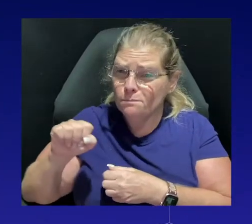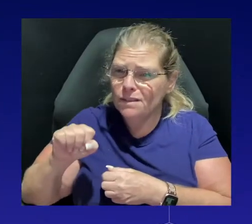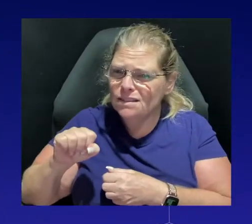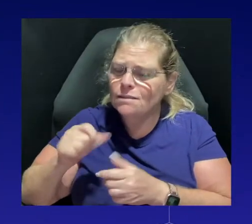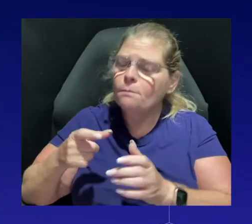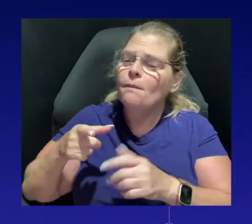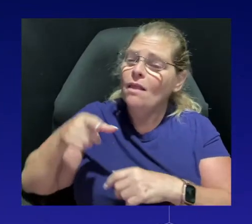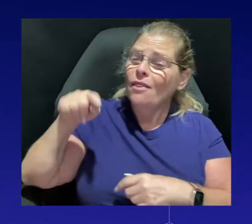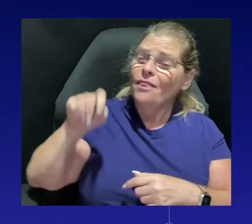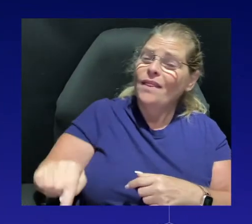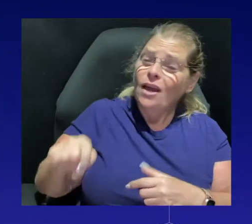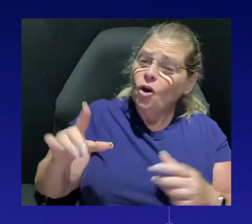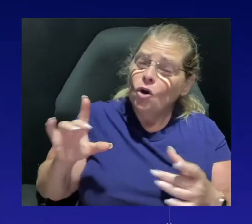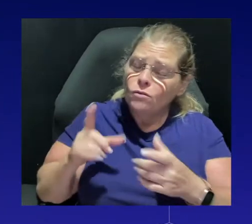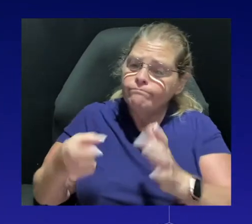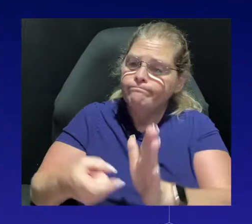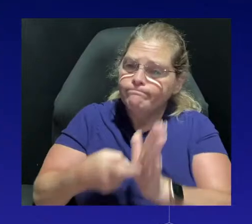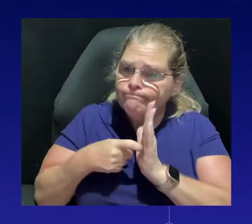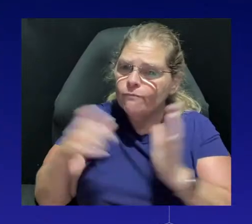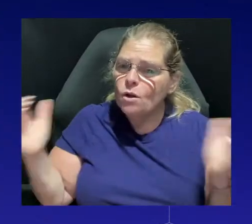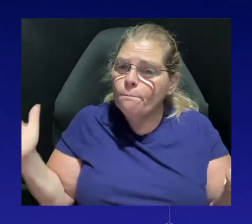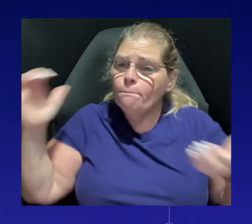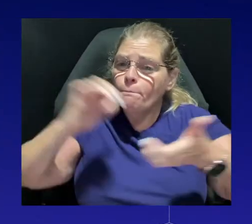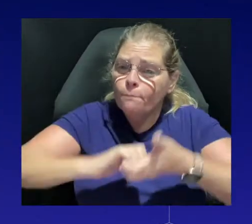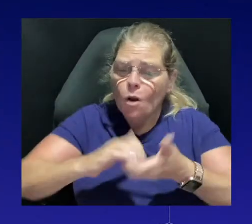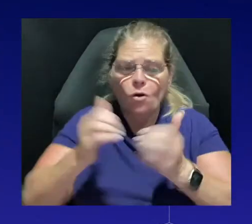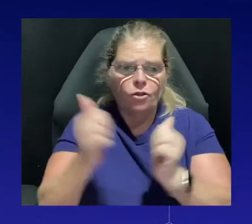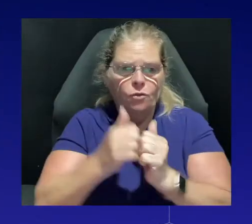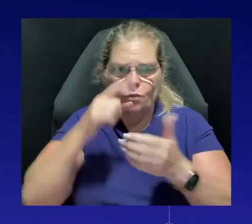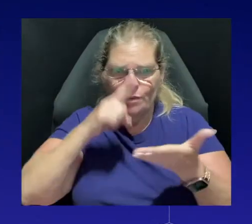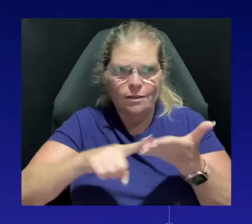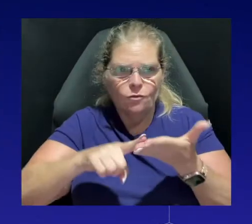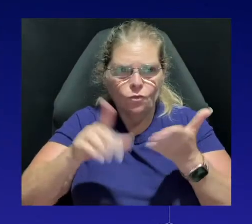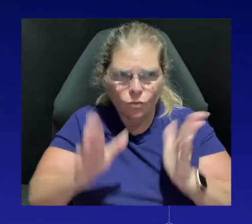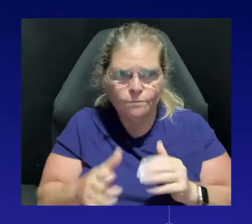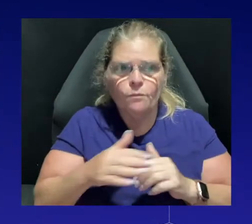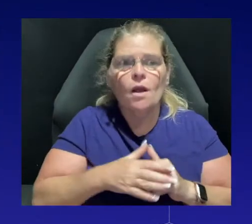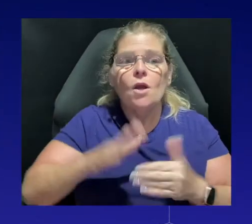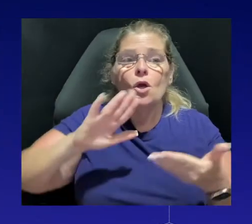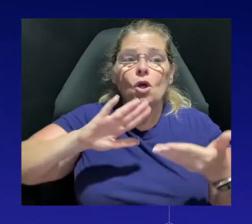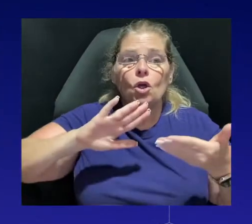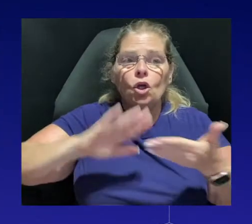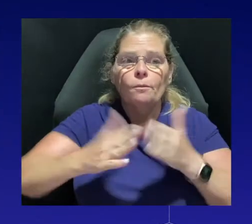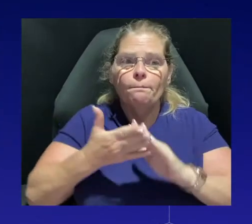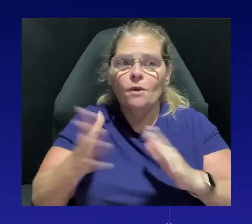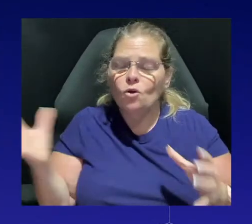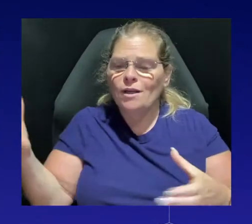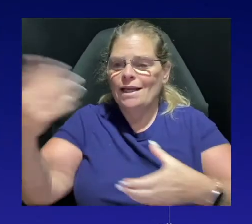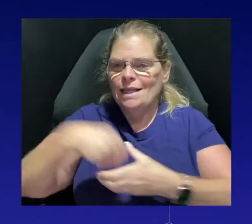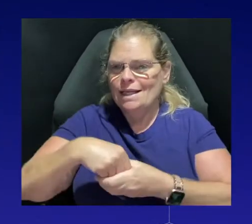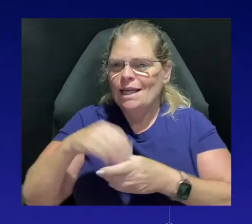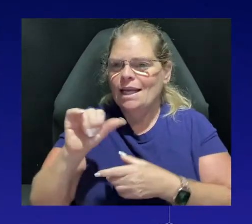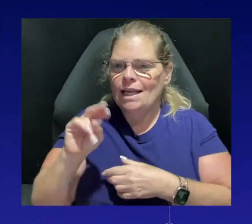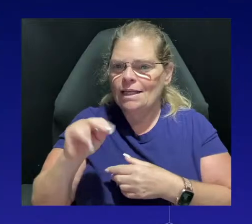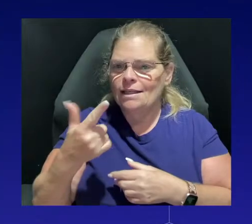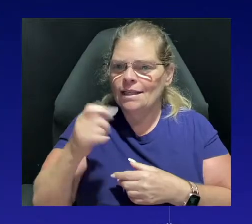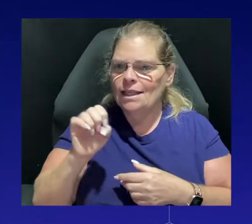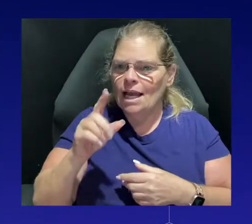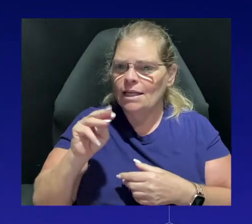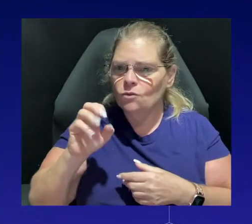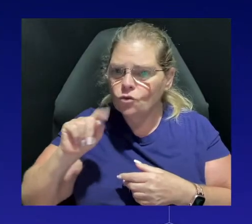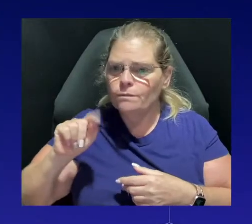with researchers. You know, the Community Engagement Alliance that I co-chair at NIH, along with Gary